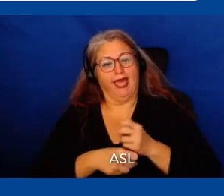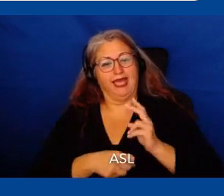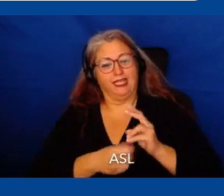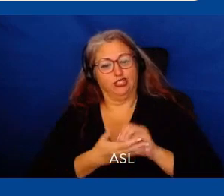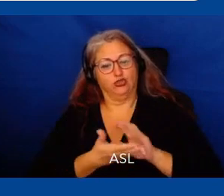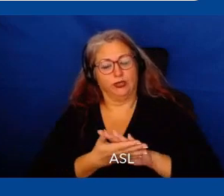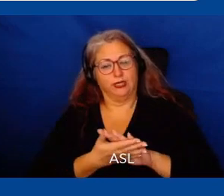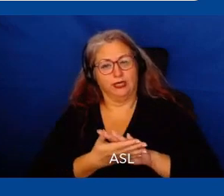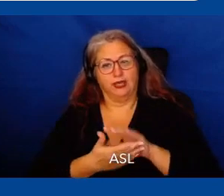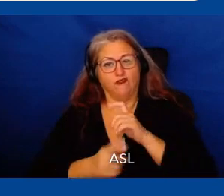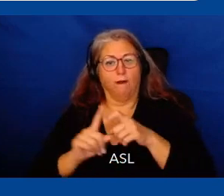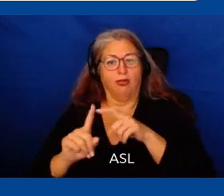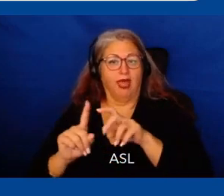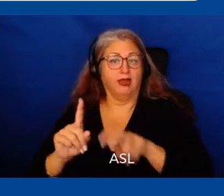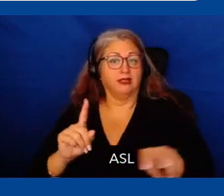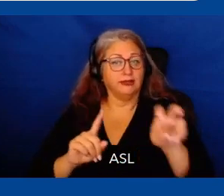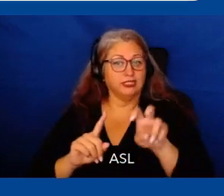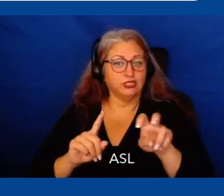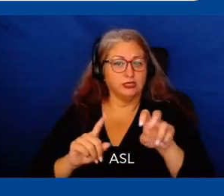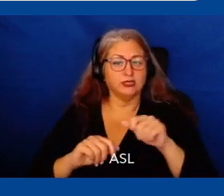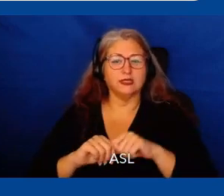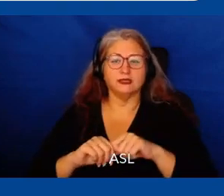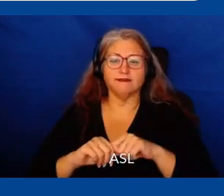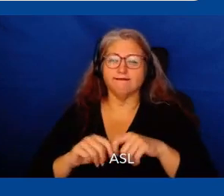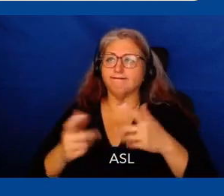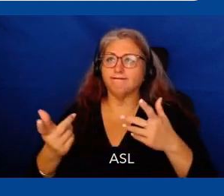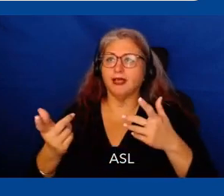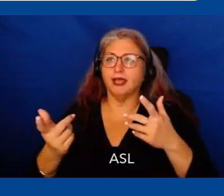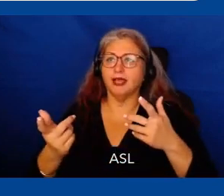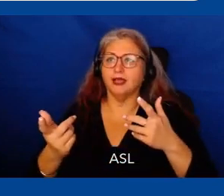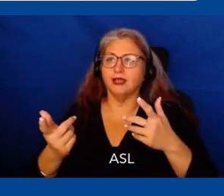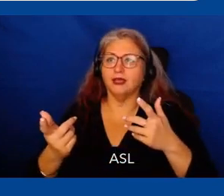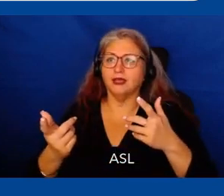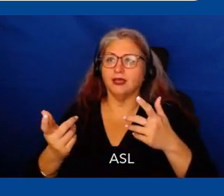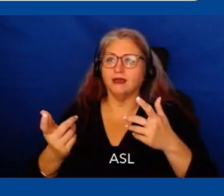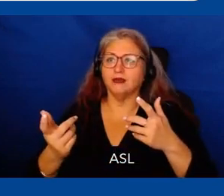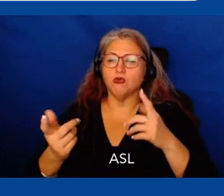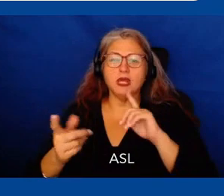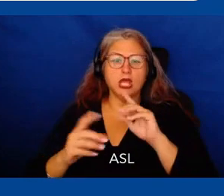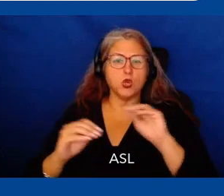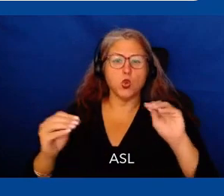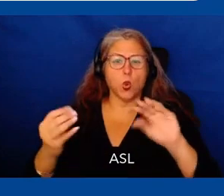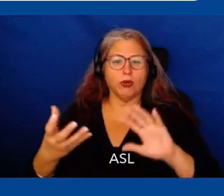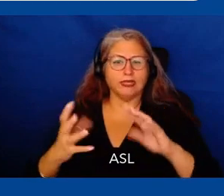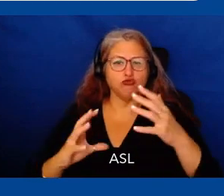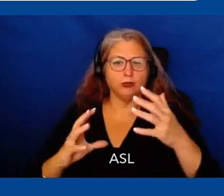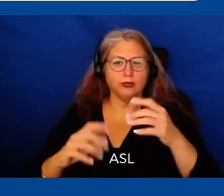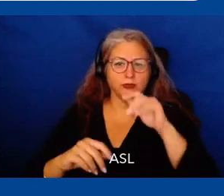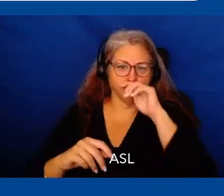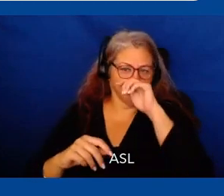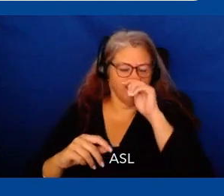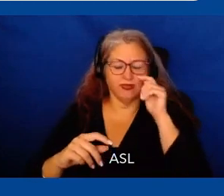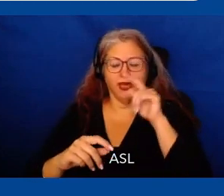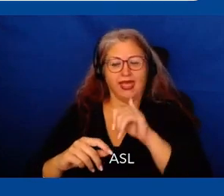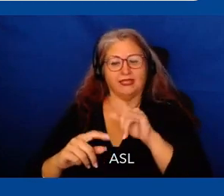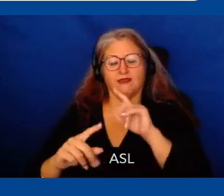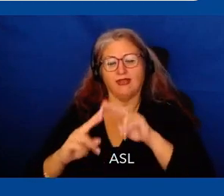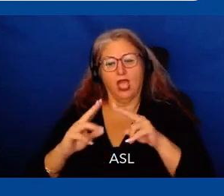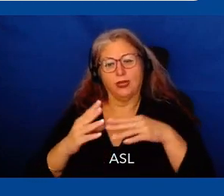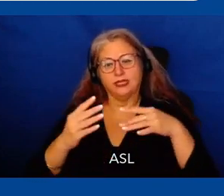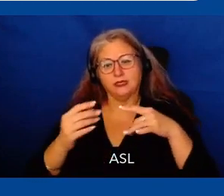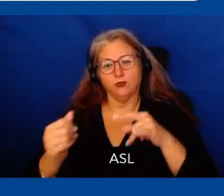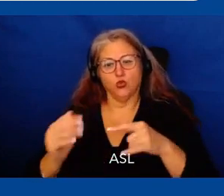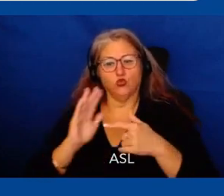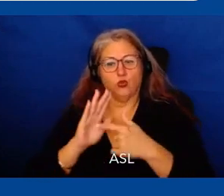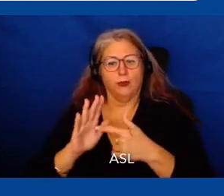made, um, there is no disruption. So there is a smooth representation about what the